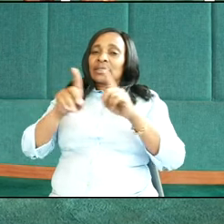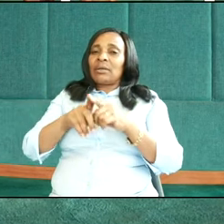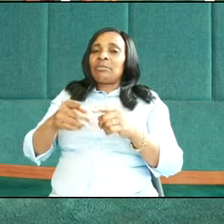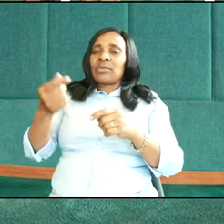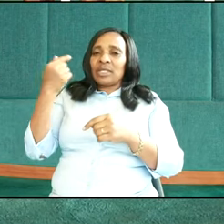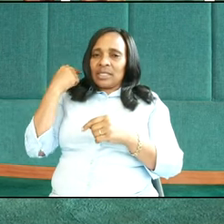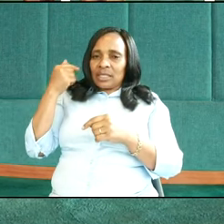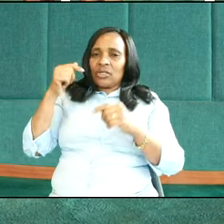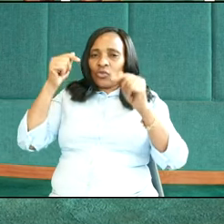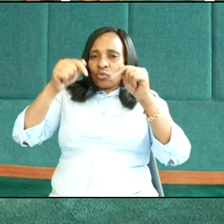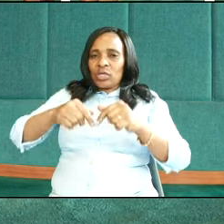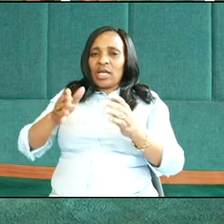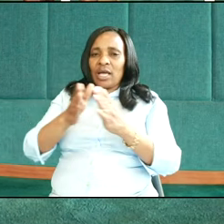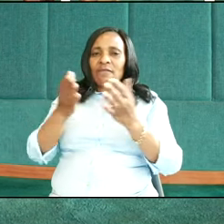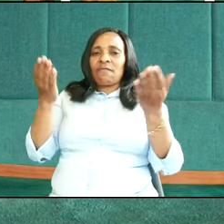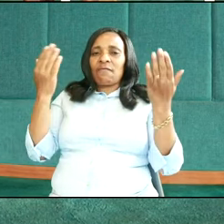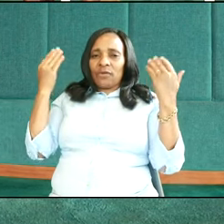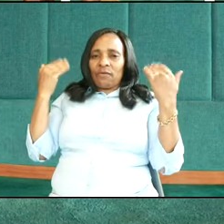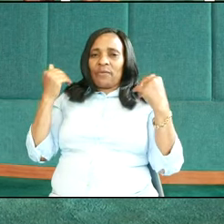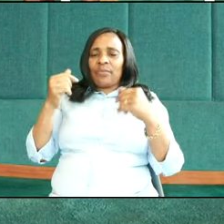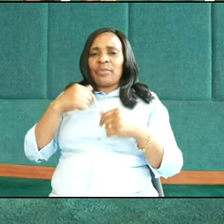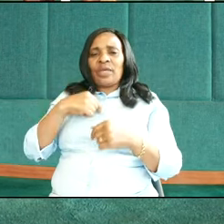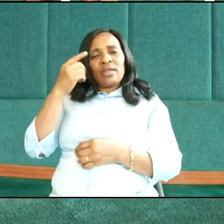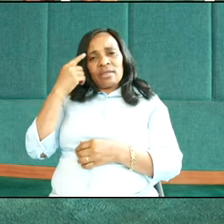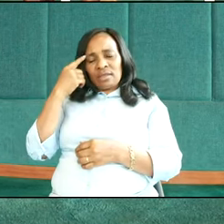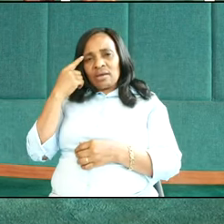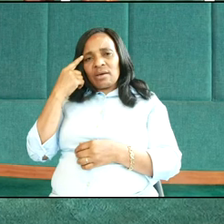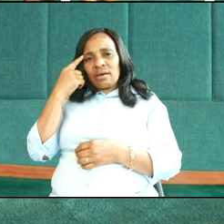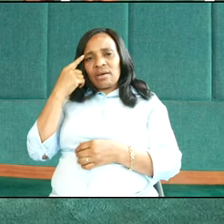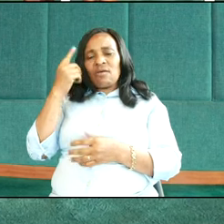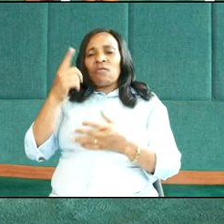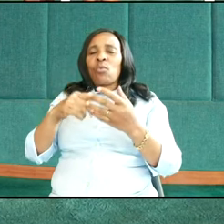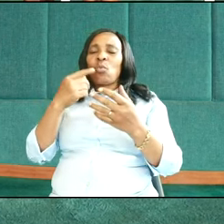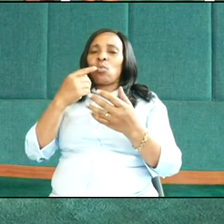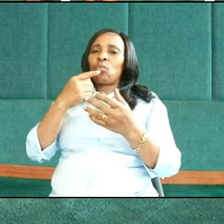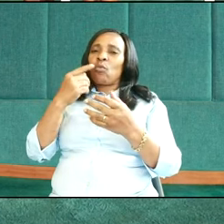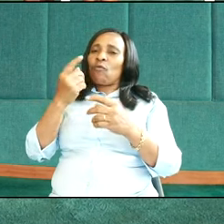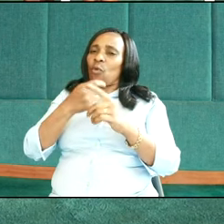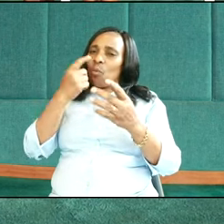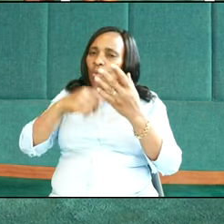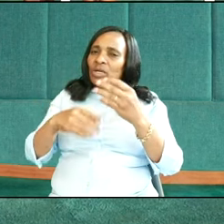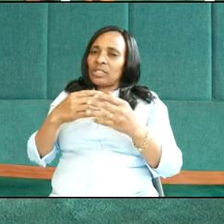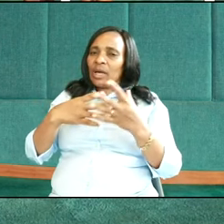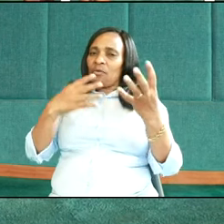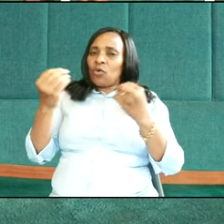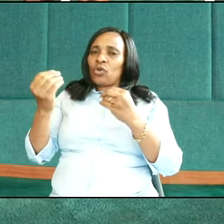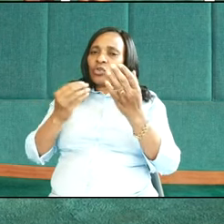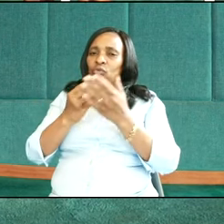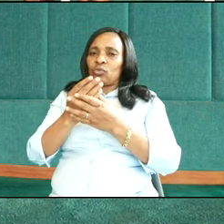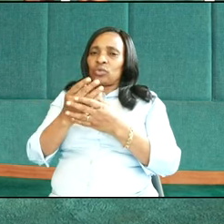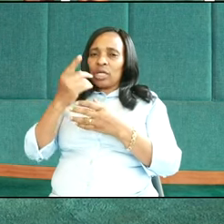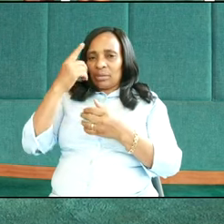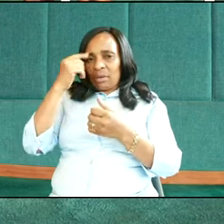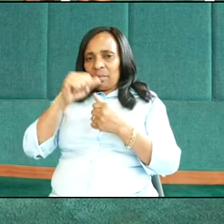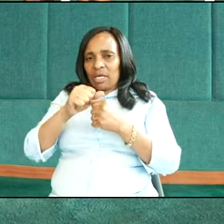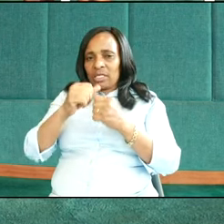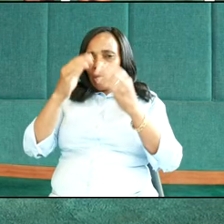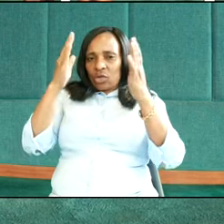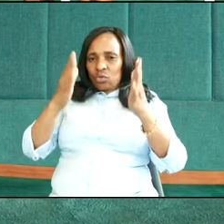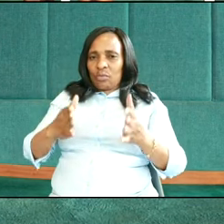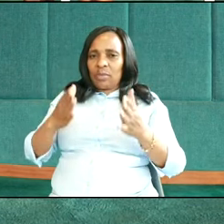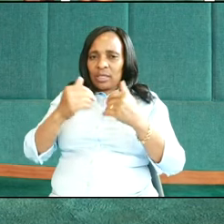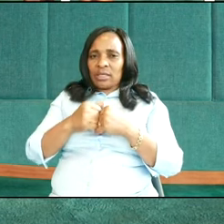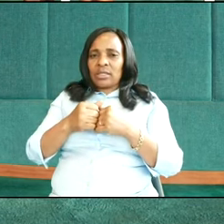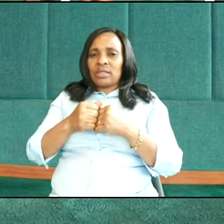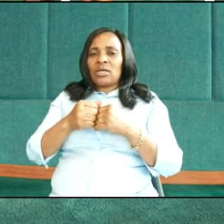yesterday, today and forever. Mm-hmm. I think from what I've been through, I've realized every human being needs a